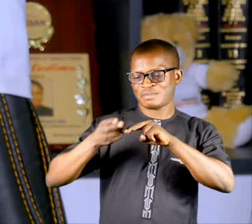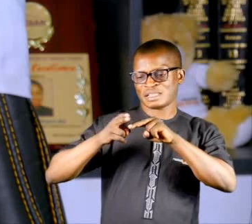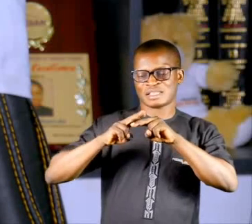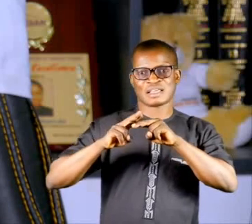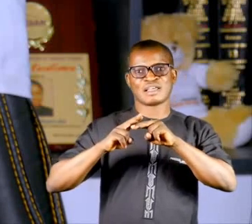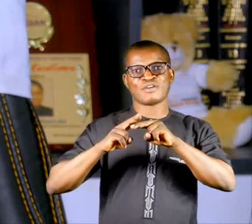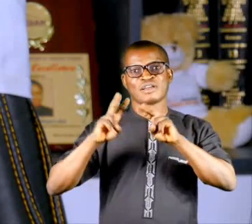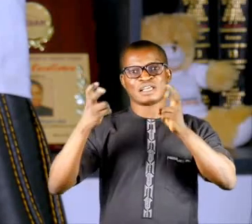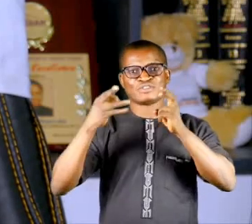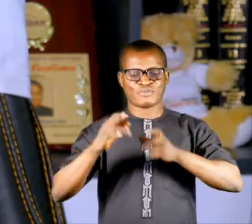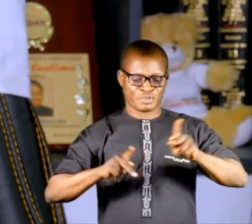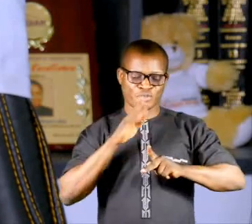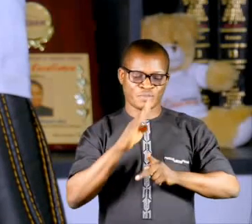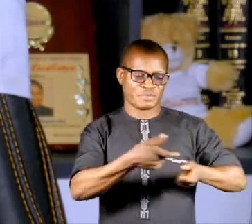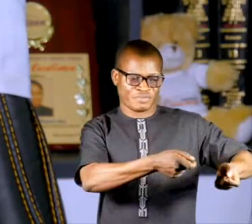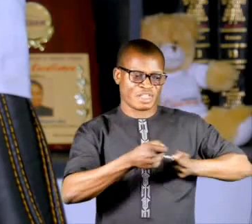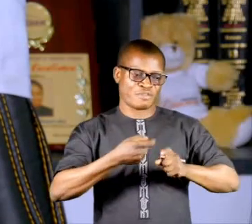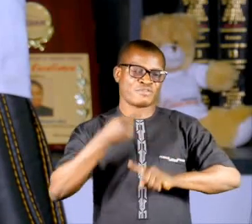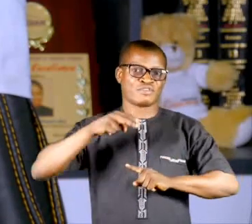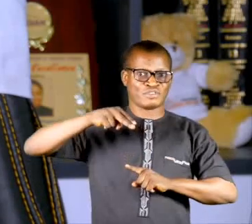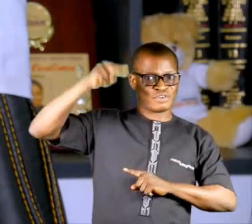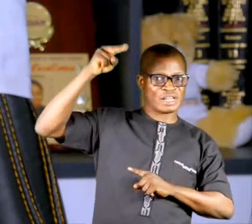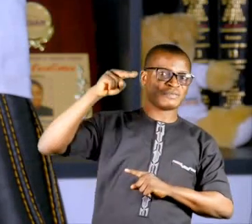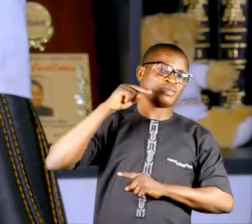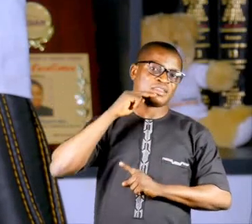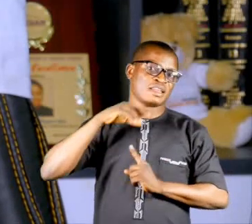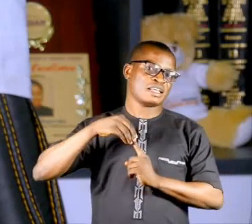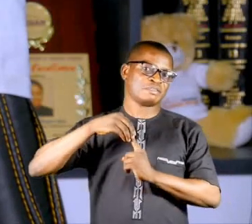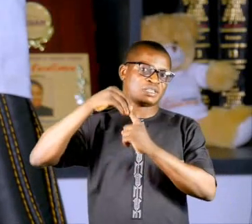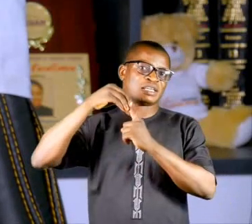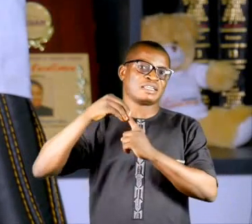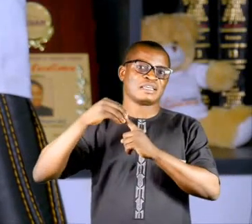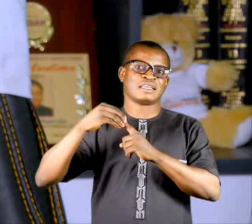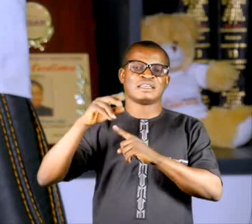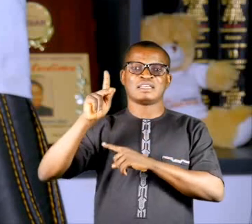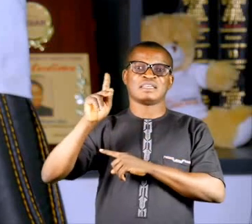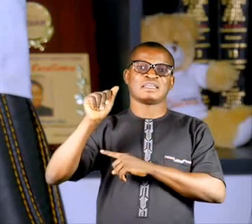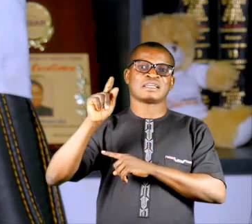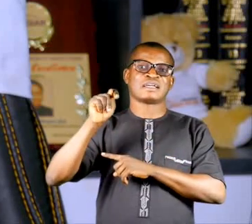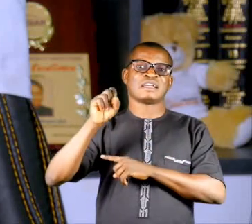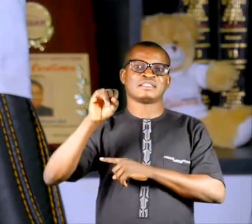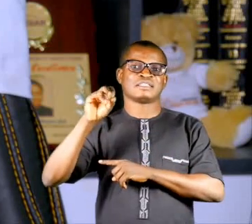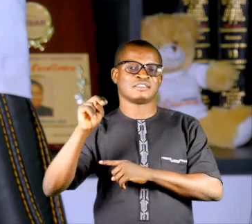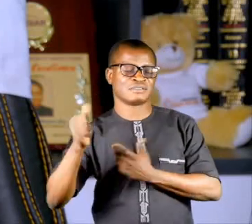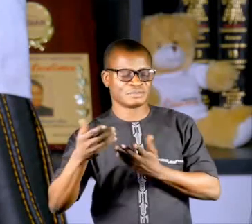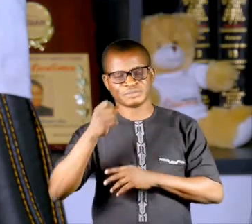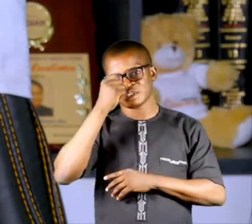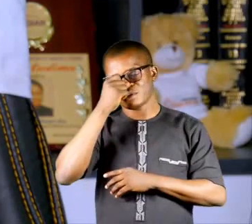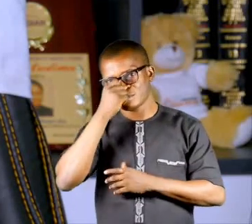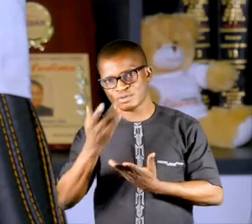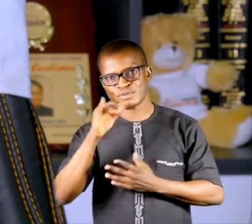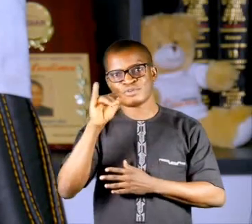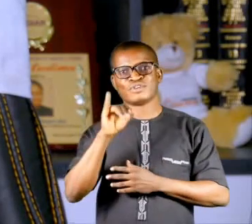incremental cases of people being trafficked from northern Nigeria, especially Katsina,